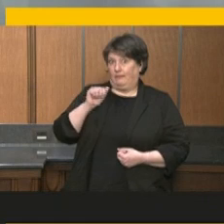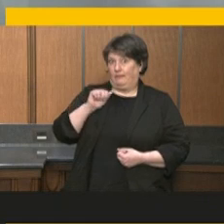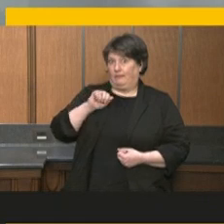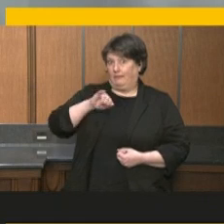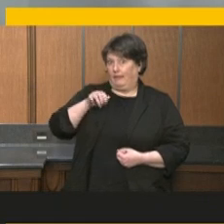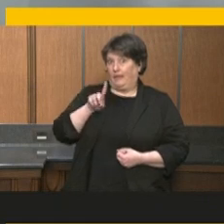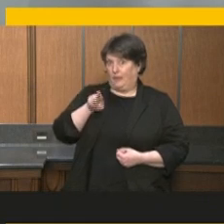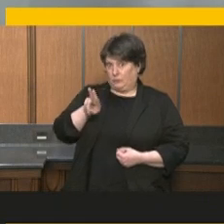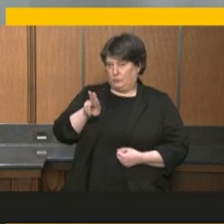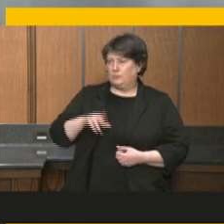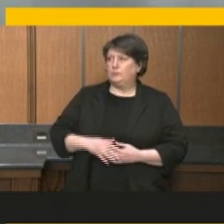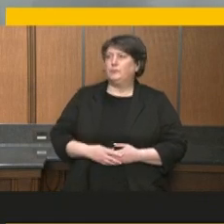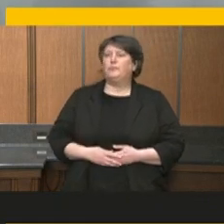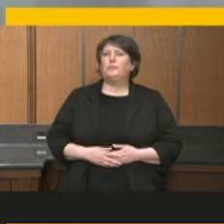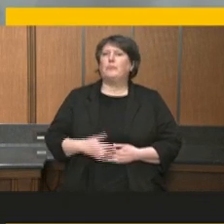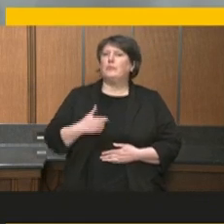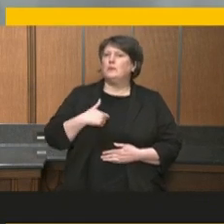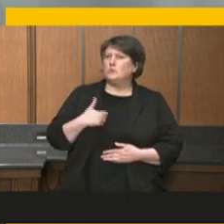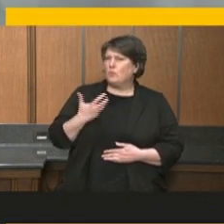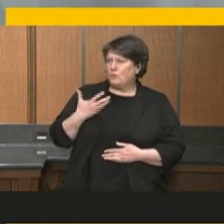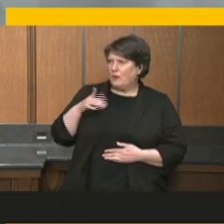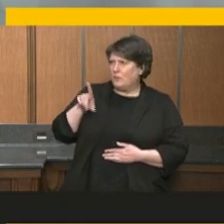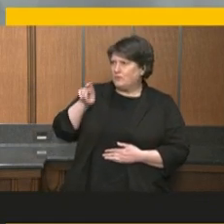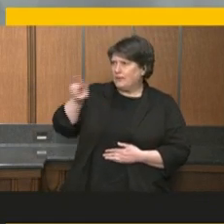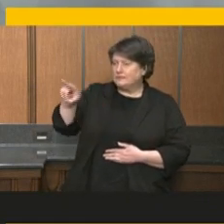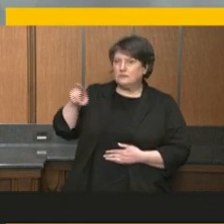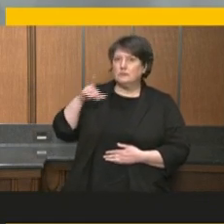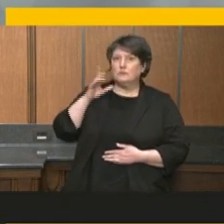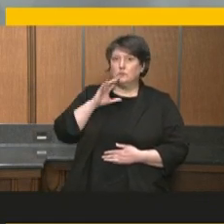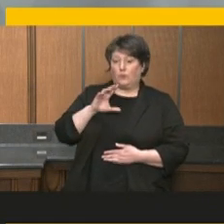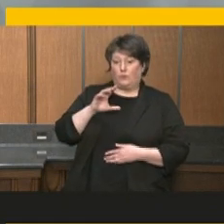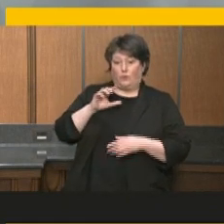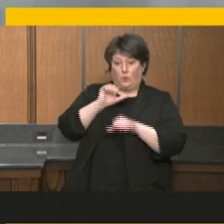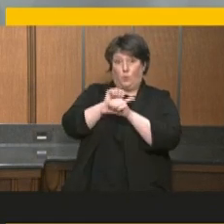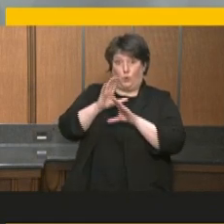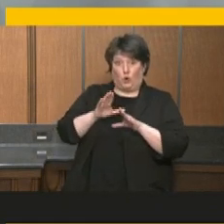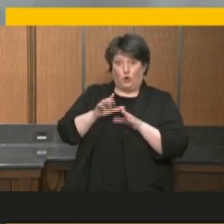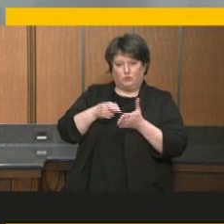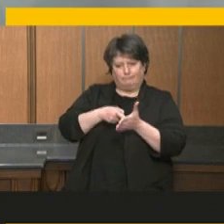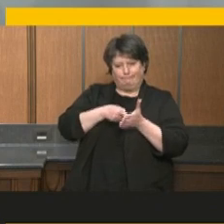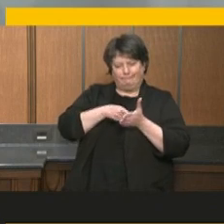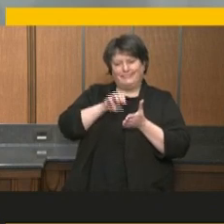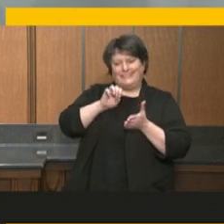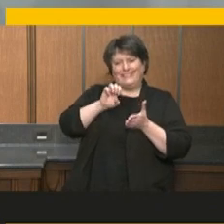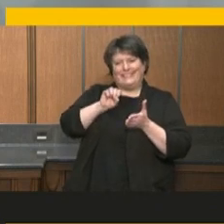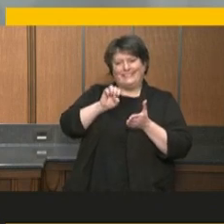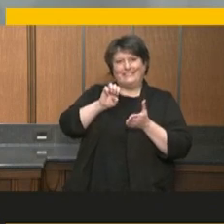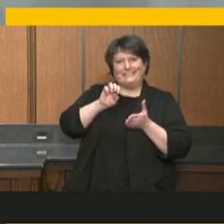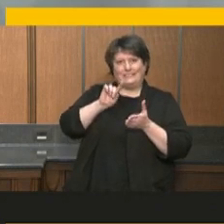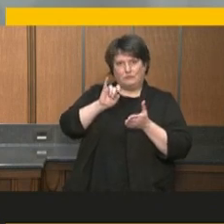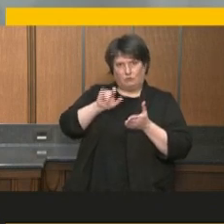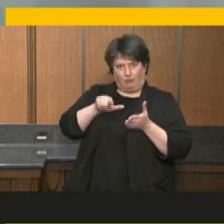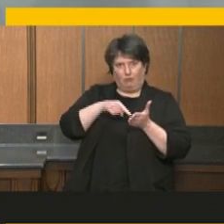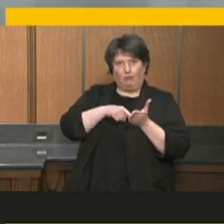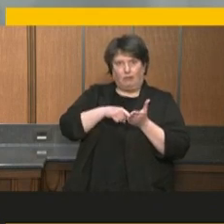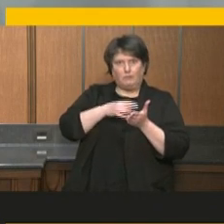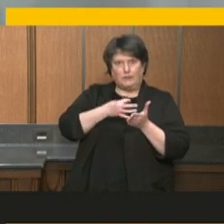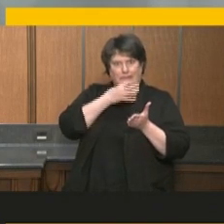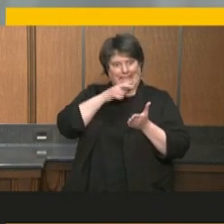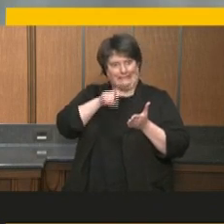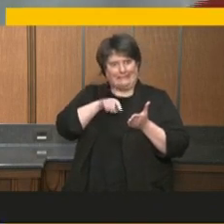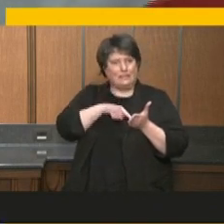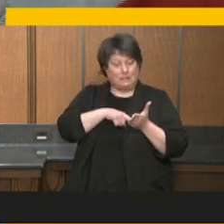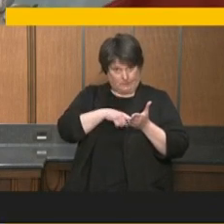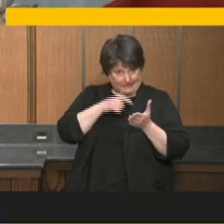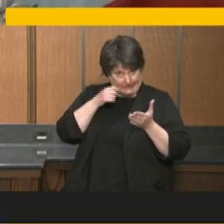My question is about essential workers who are terrified and contacting us, wondering if it is safe for them to still be operating in the